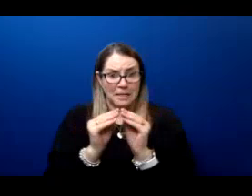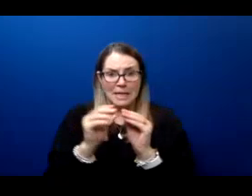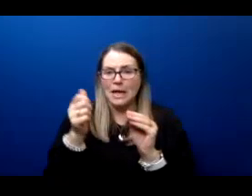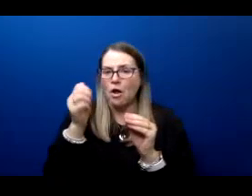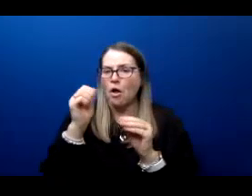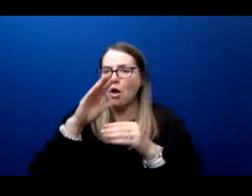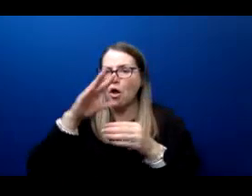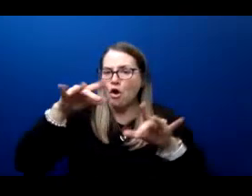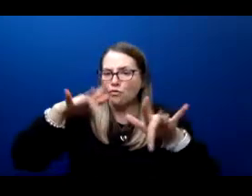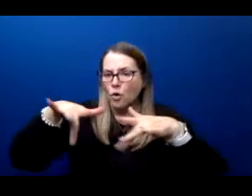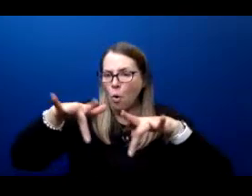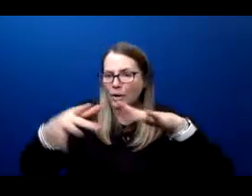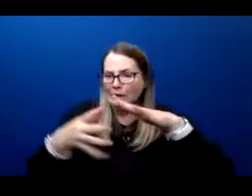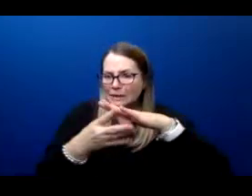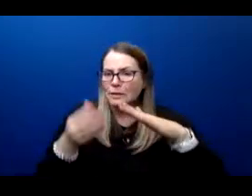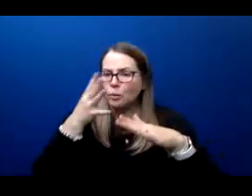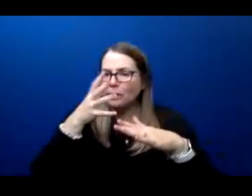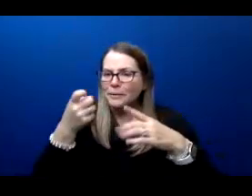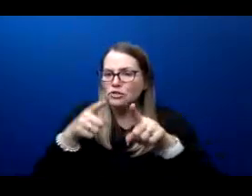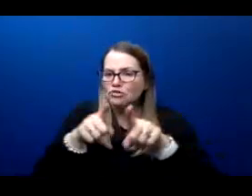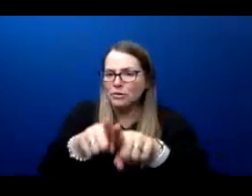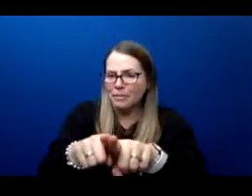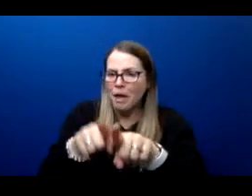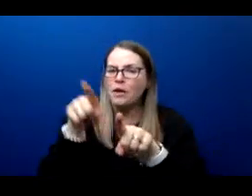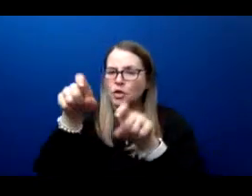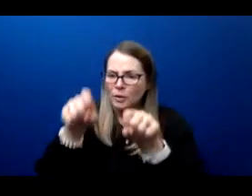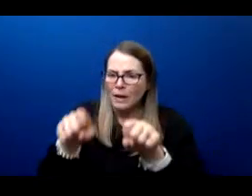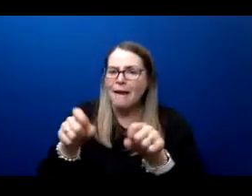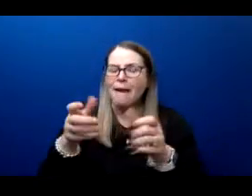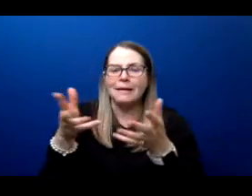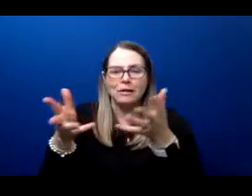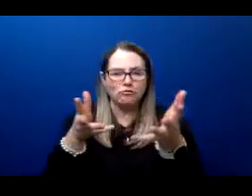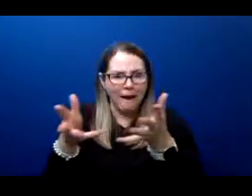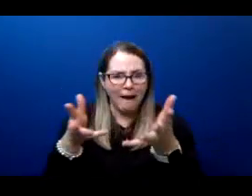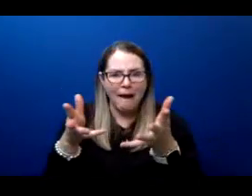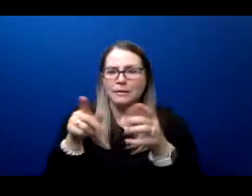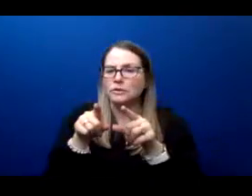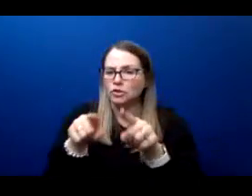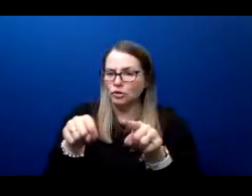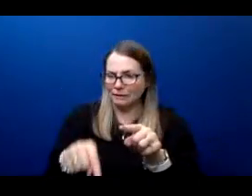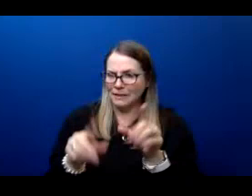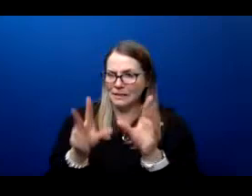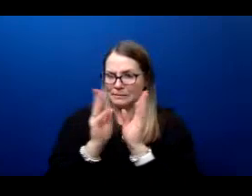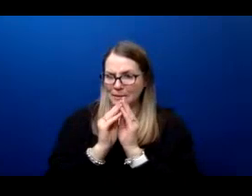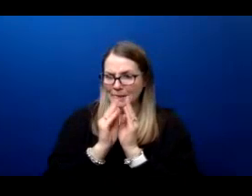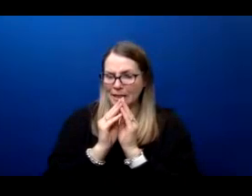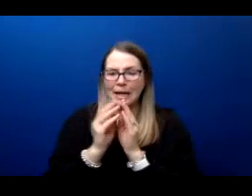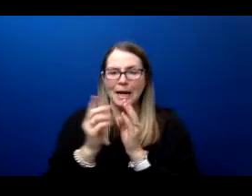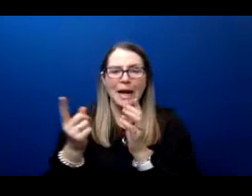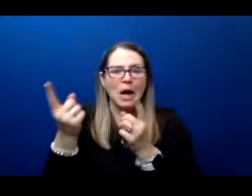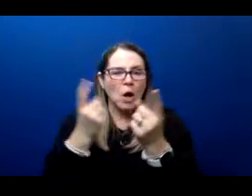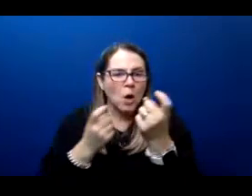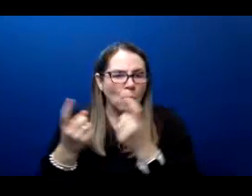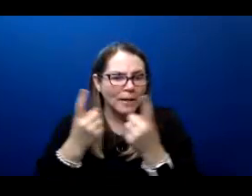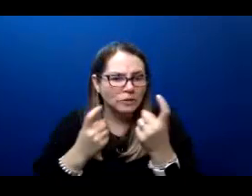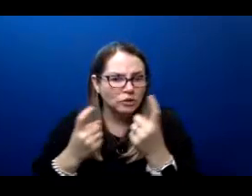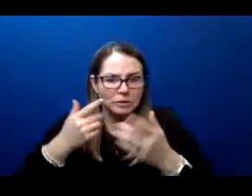now be streamlined. We encourage you to interact throughout the course of this call, ask questions, maybe make statements as we